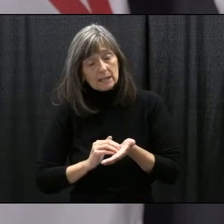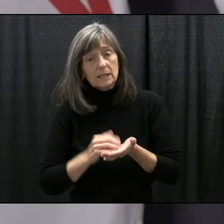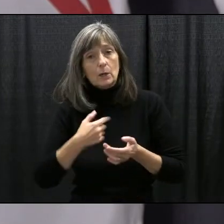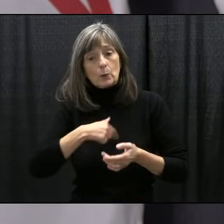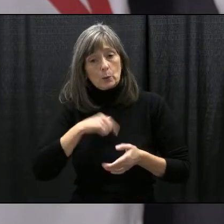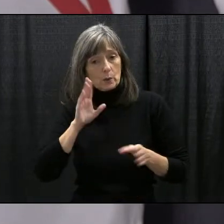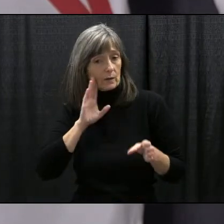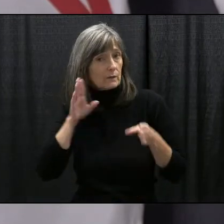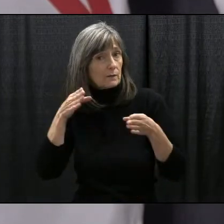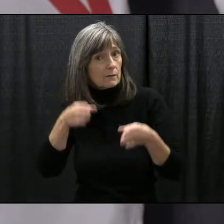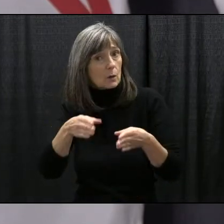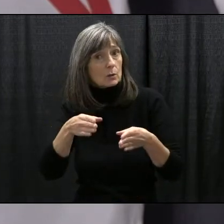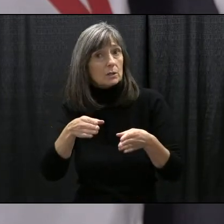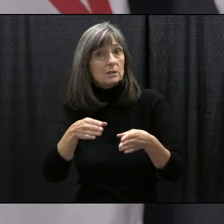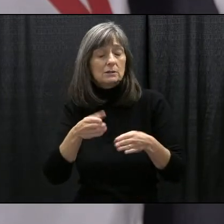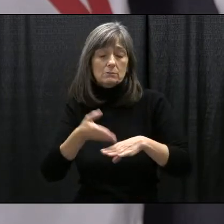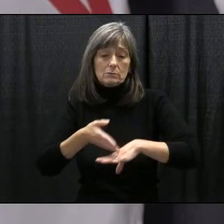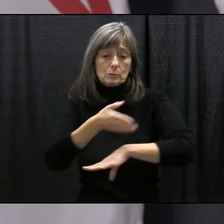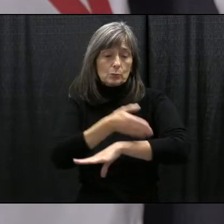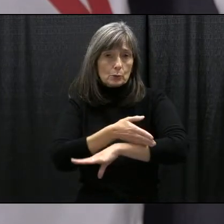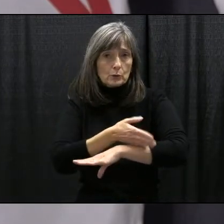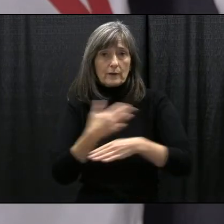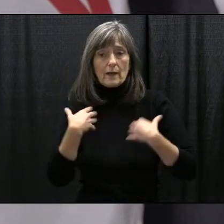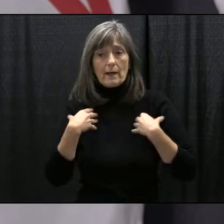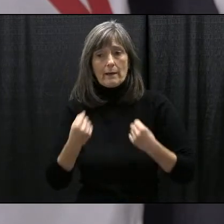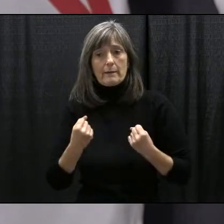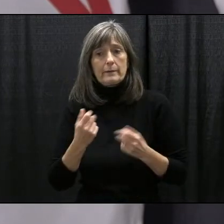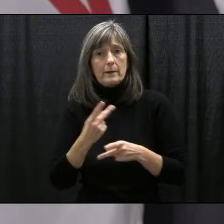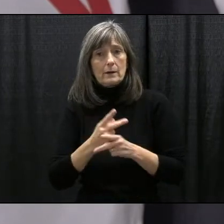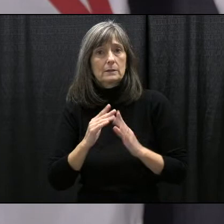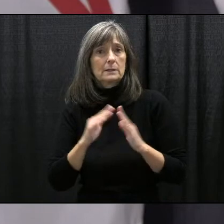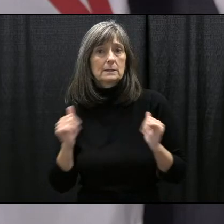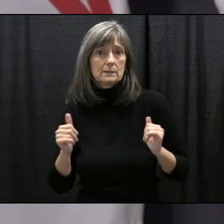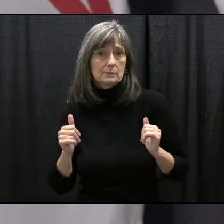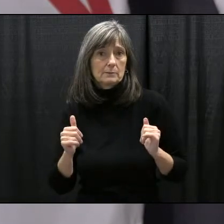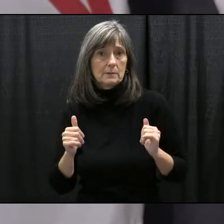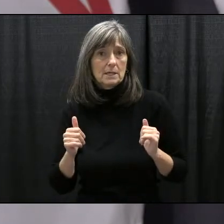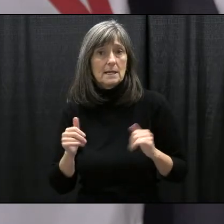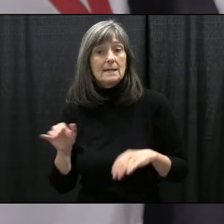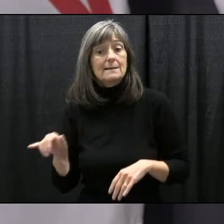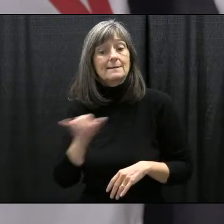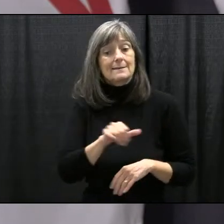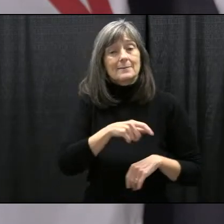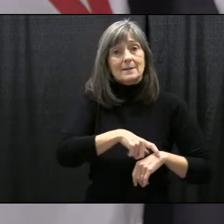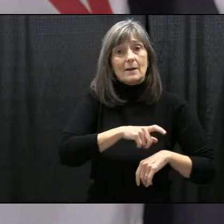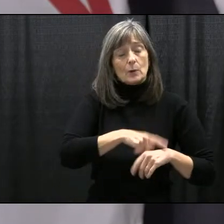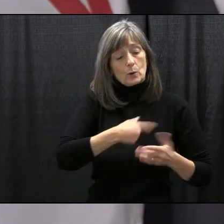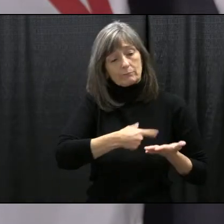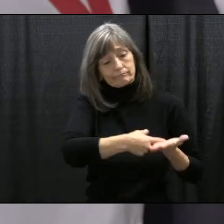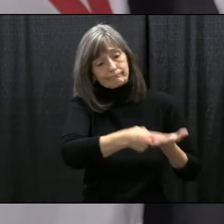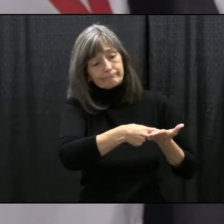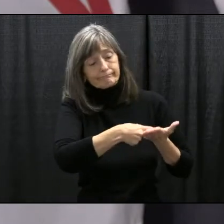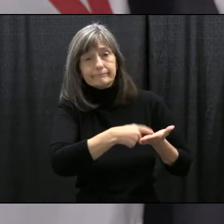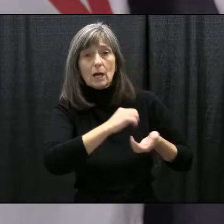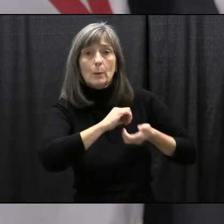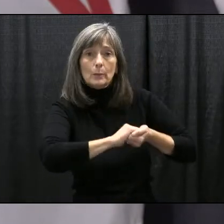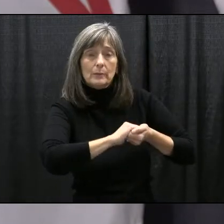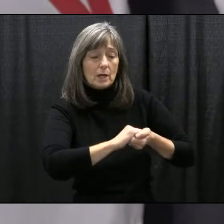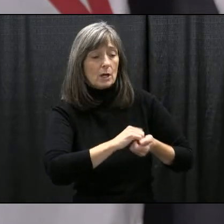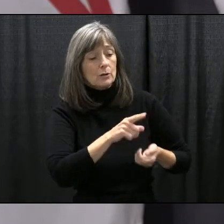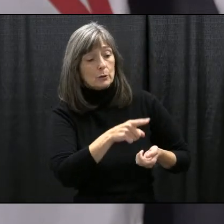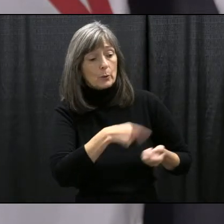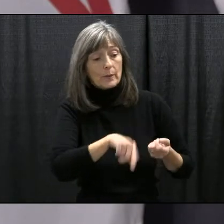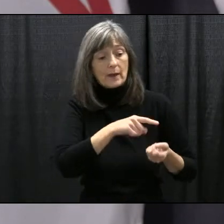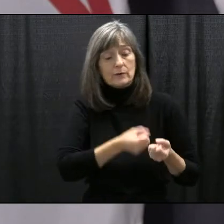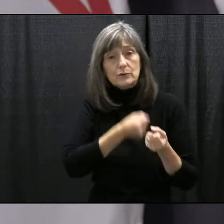focus remains the continuous improvement of a healthcare system in conjunction with our stakeholders that supports our health